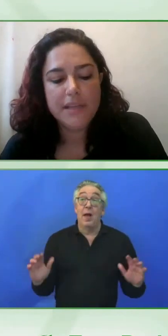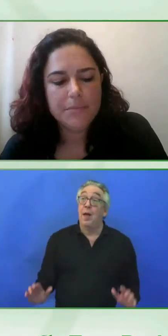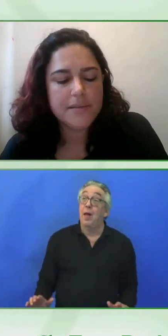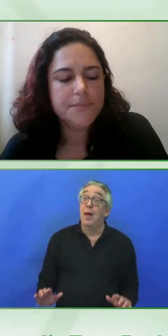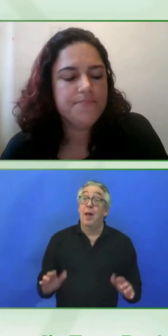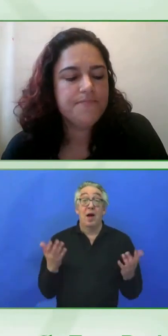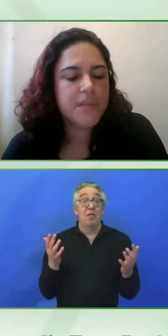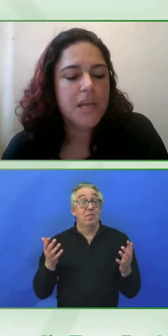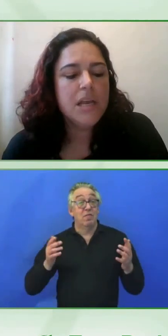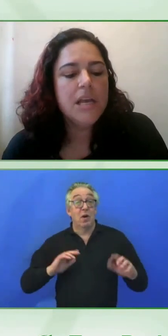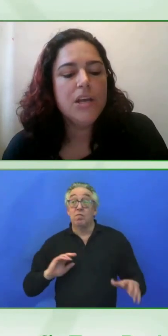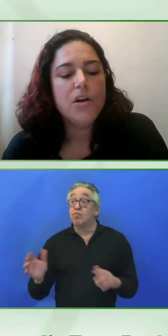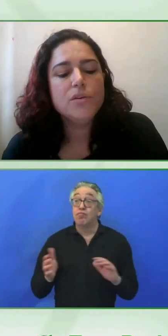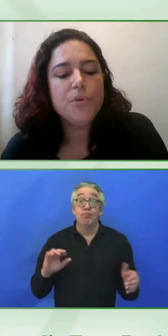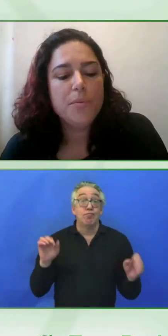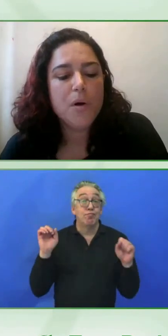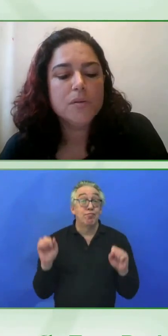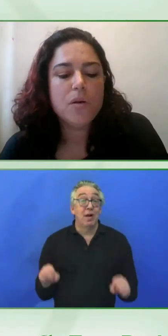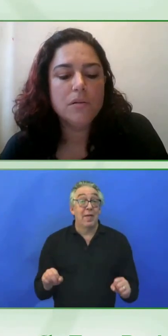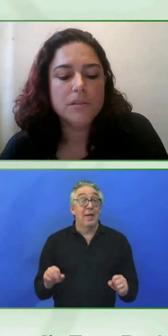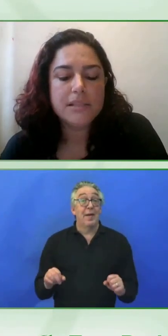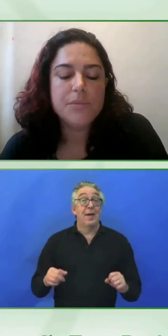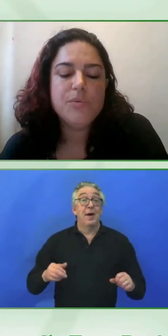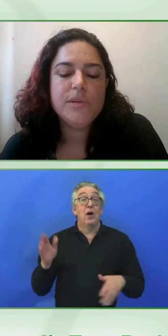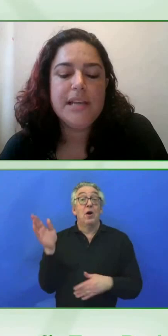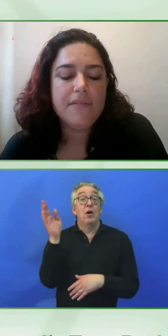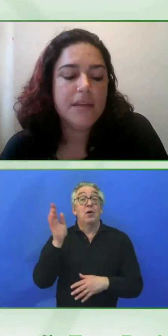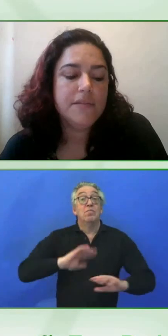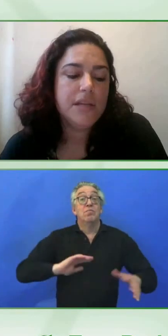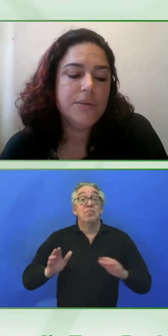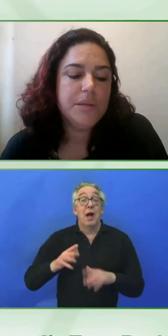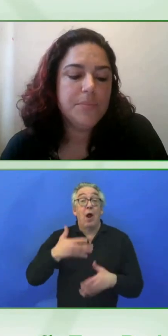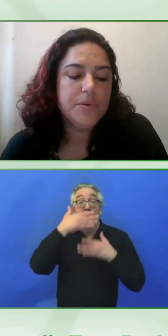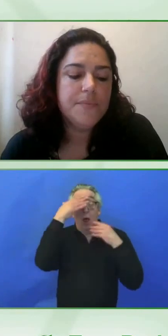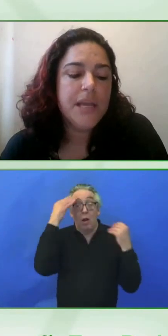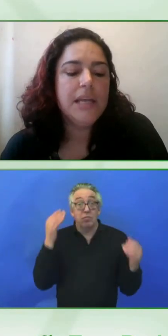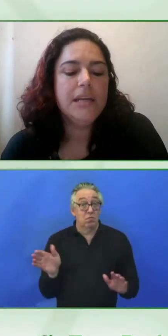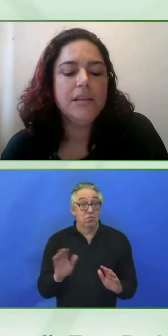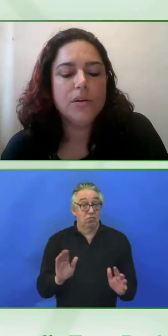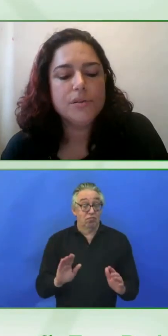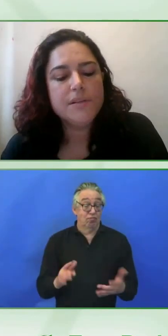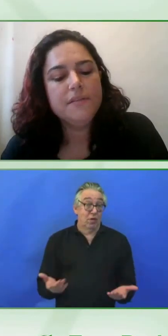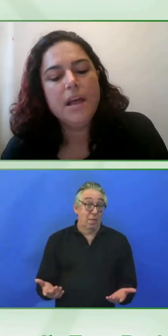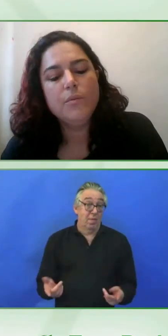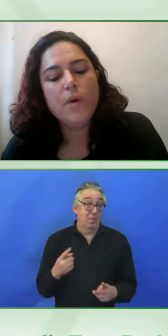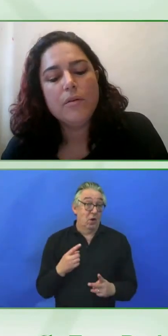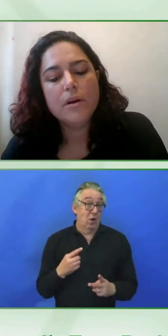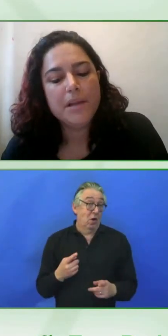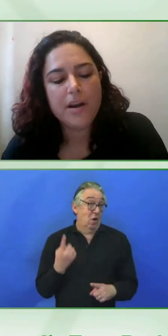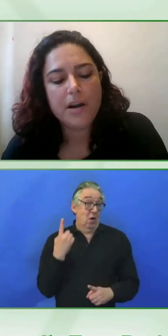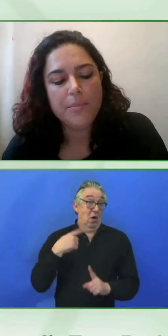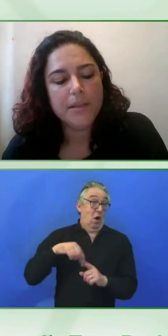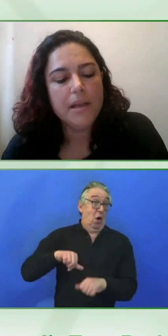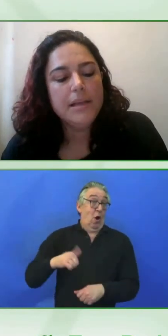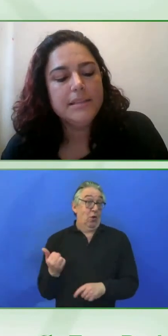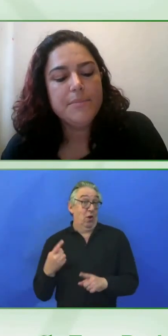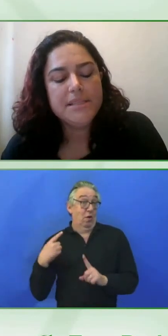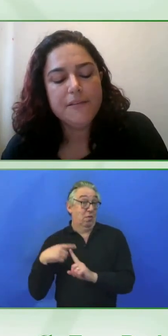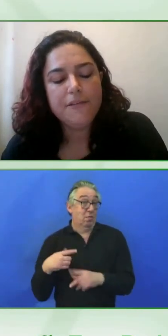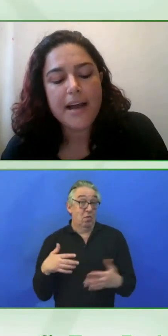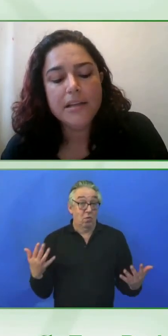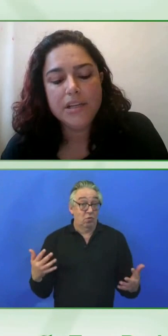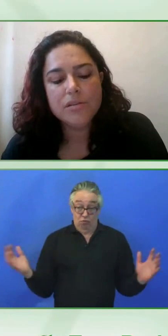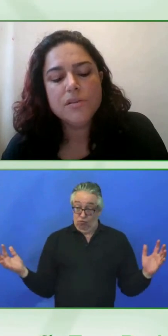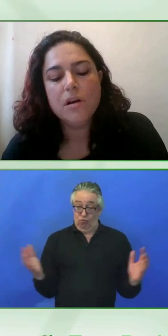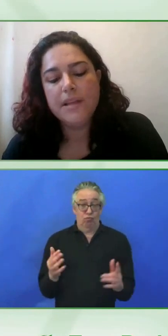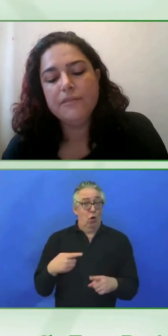of Libras. It also promotes contact between deaf and hearing people in an inclusive and welcoming environment,